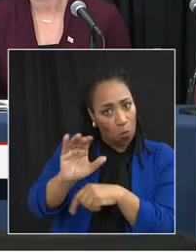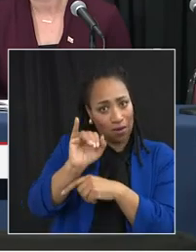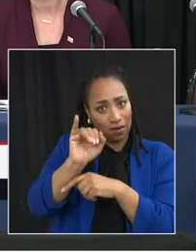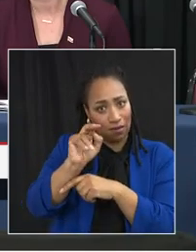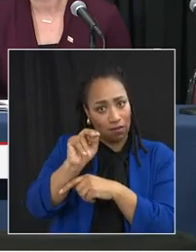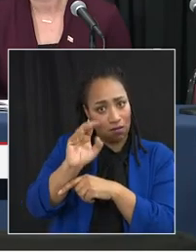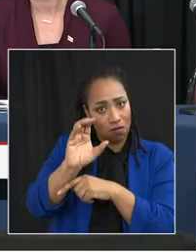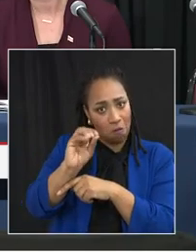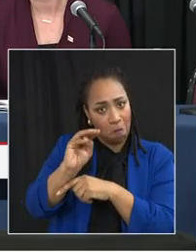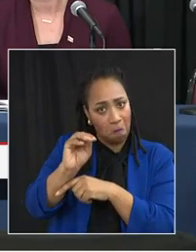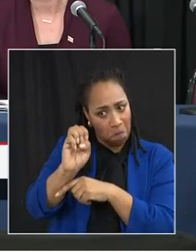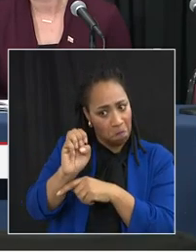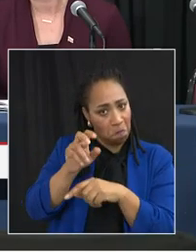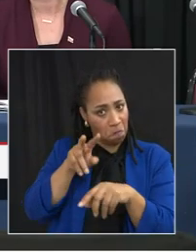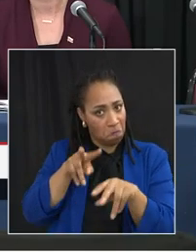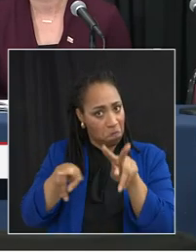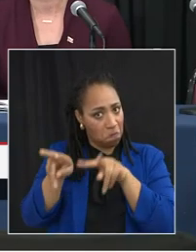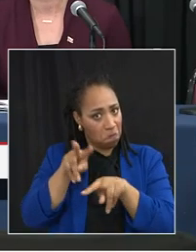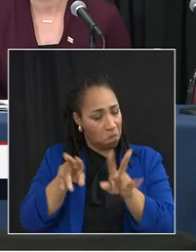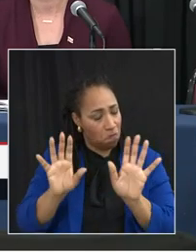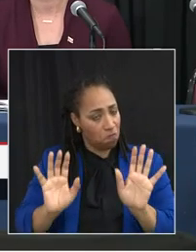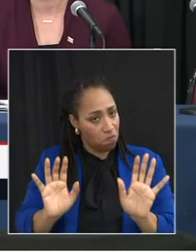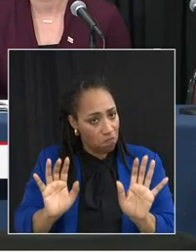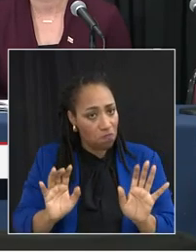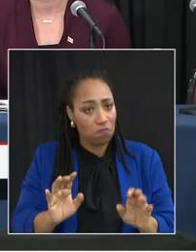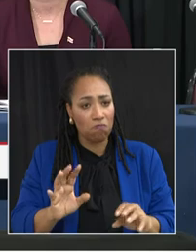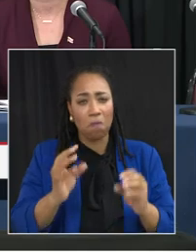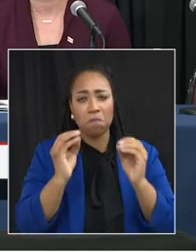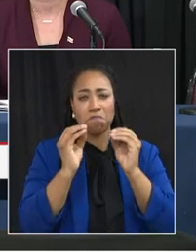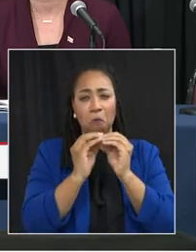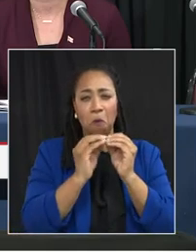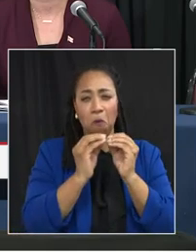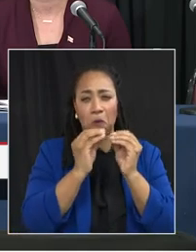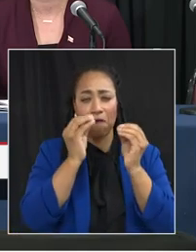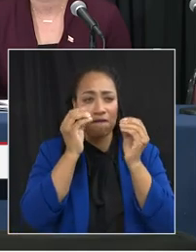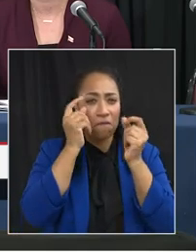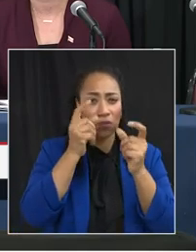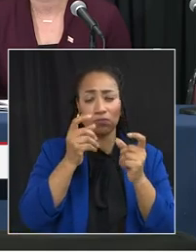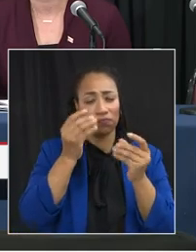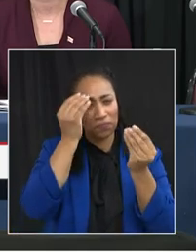further information, you can call us at DACL at